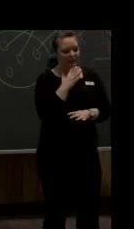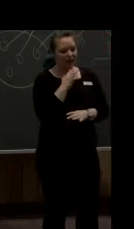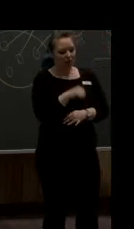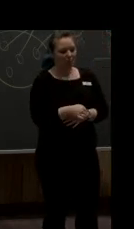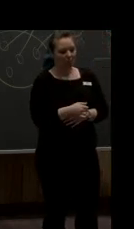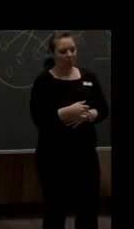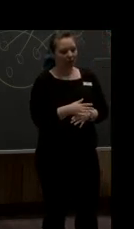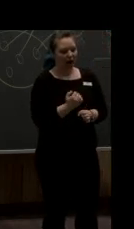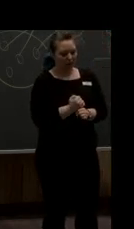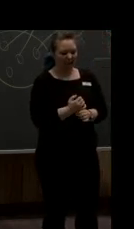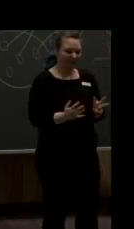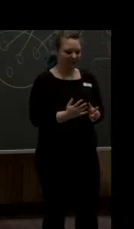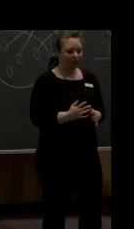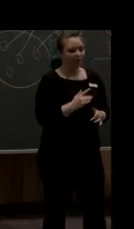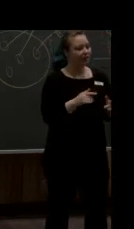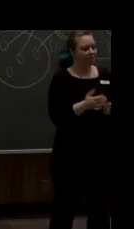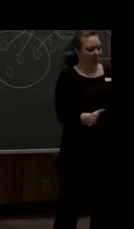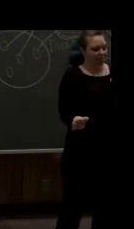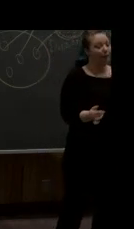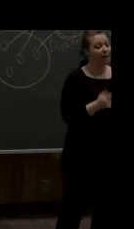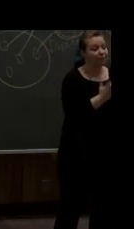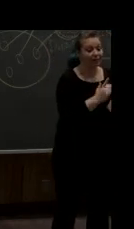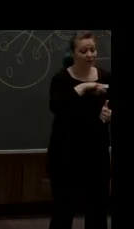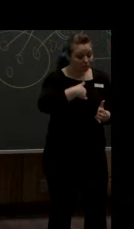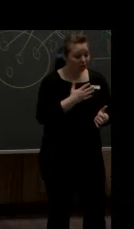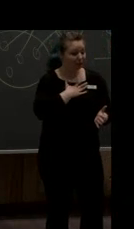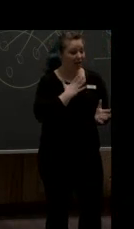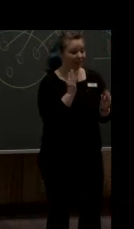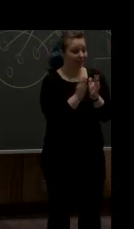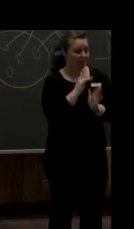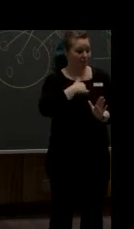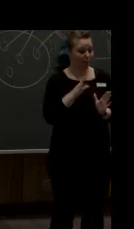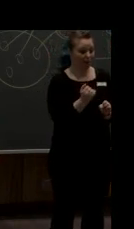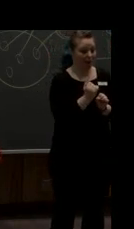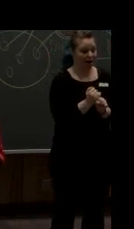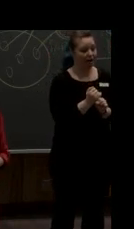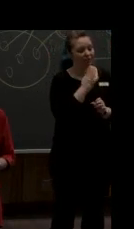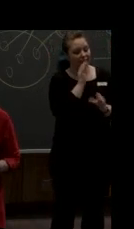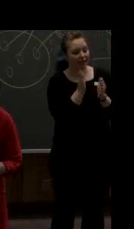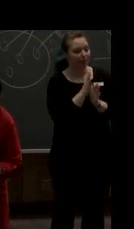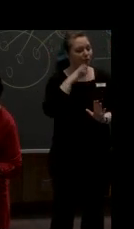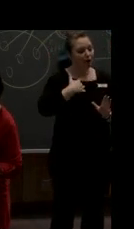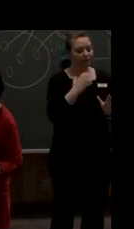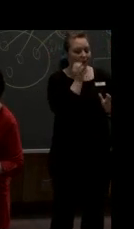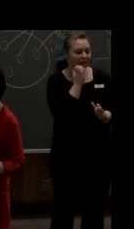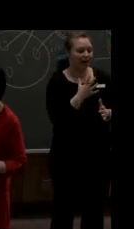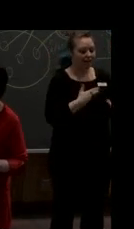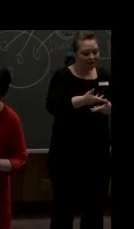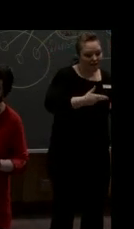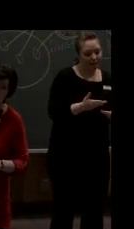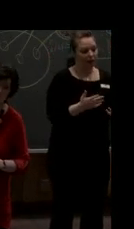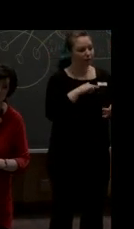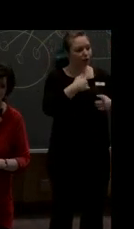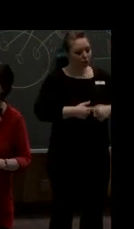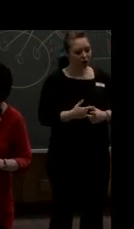fun. But we do. I mean, we're on the floor in front of people every day, and that's what we have to be as leaders and managers, and we have